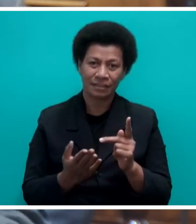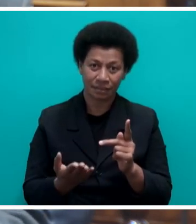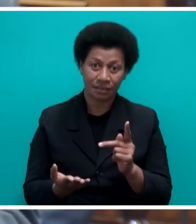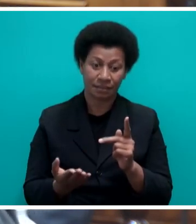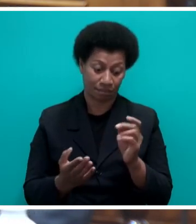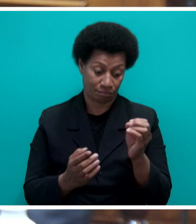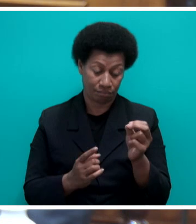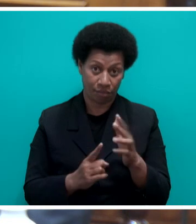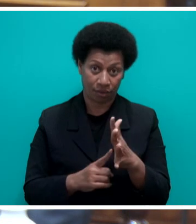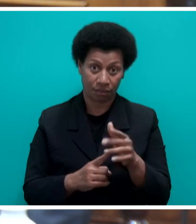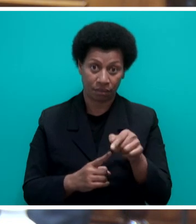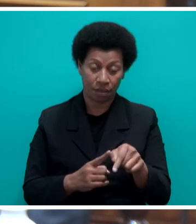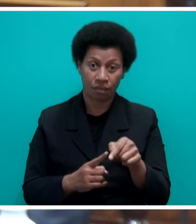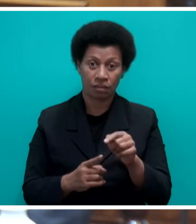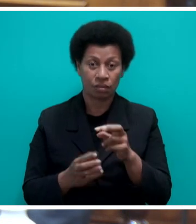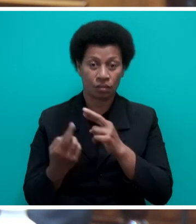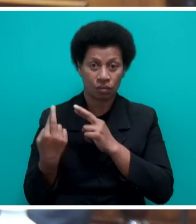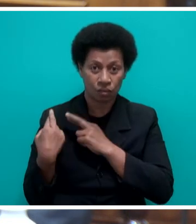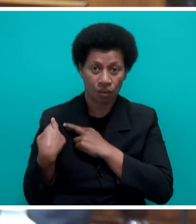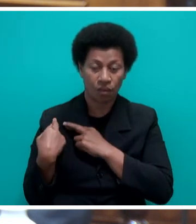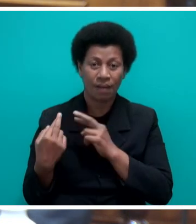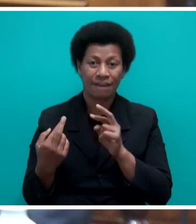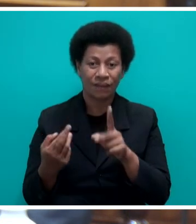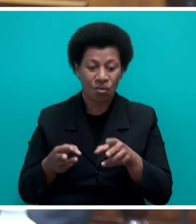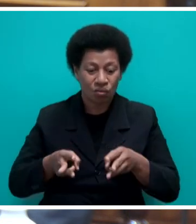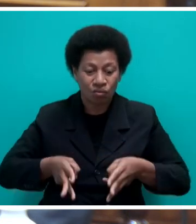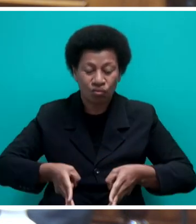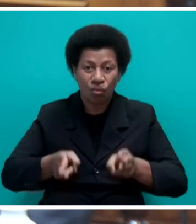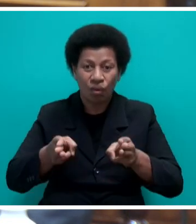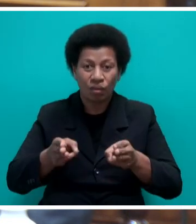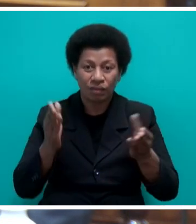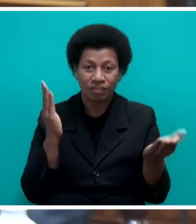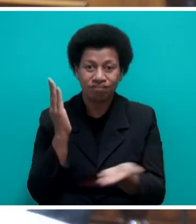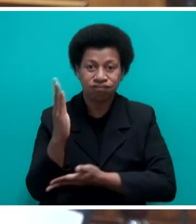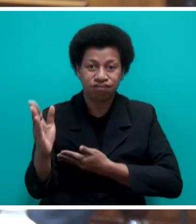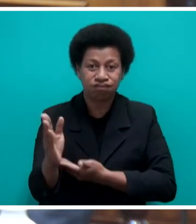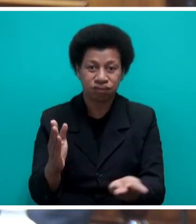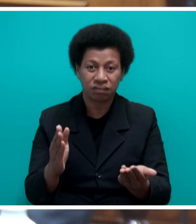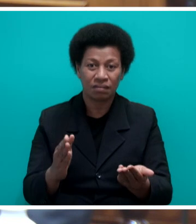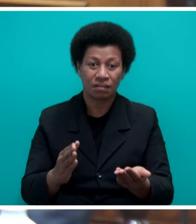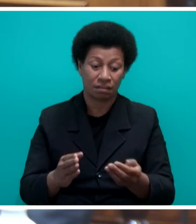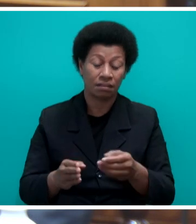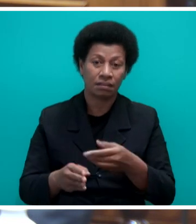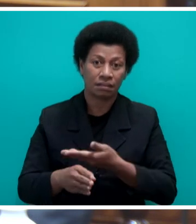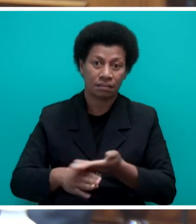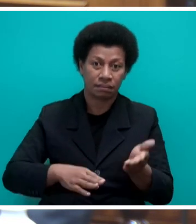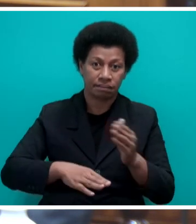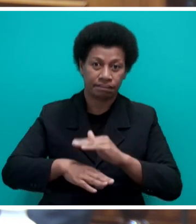of the ministries in ensuring that the cane access road needs to be well maintained. These roads, Madam Speaker,